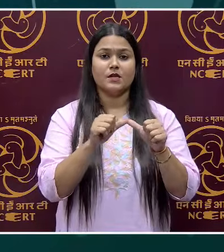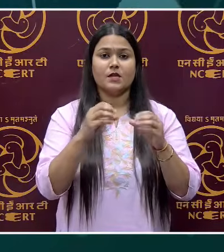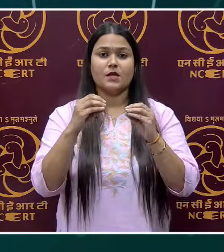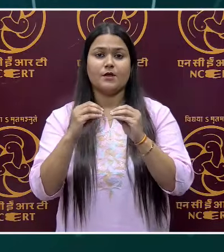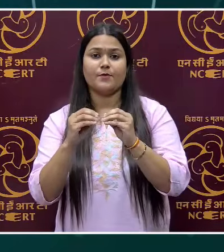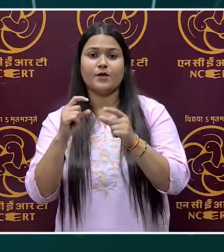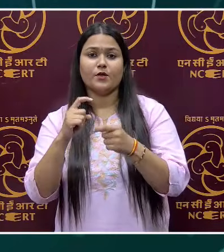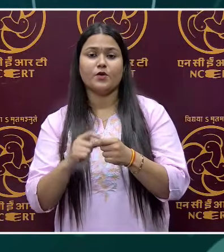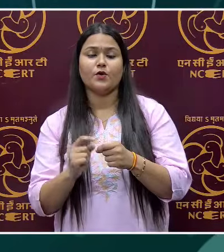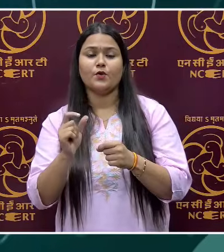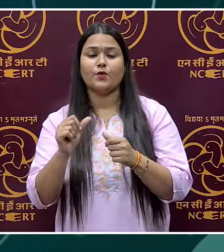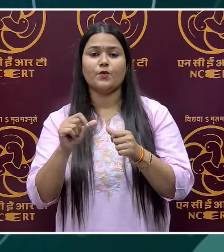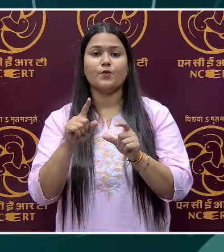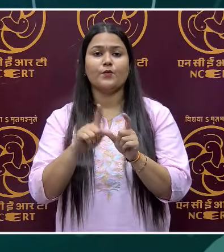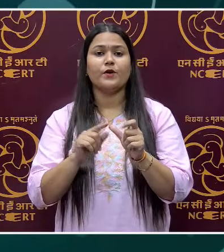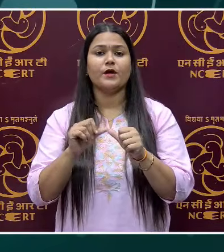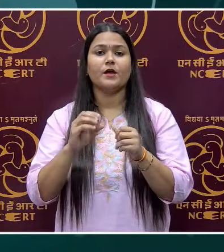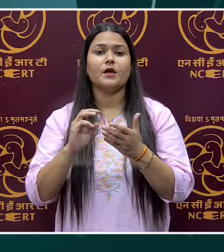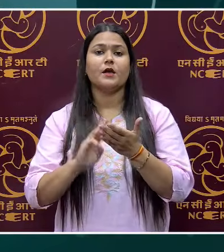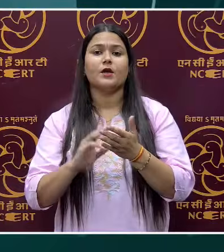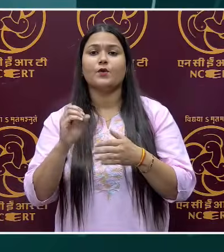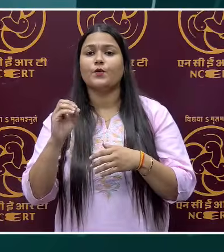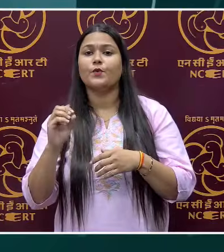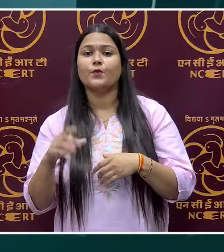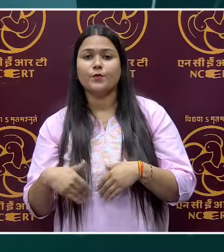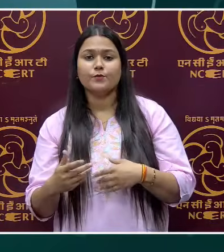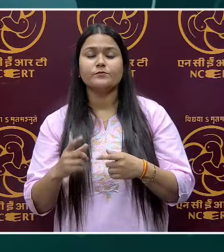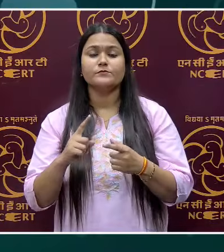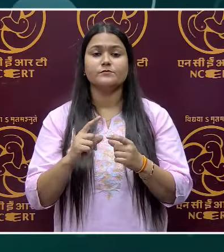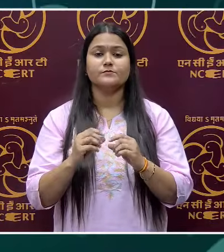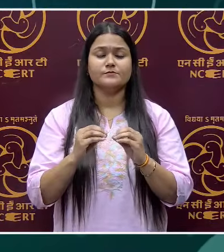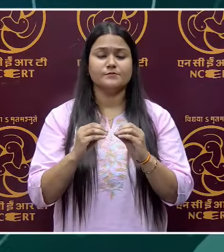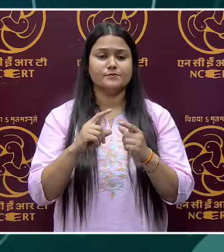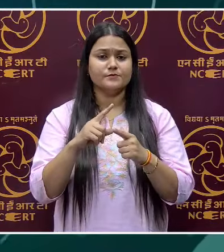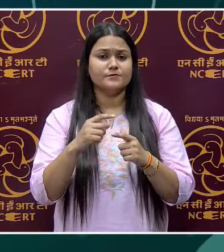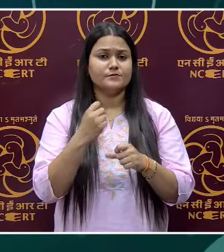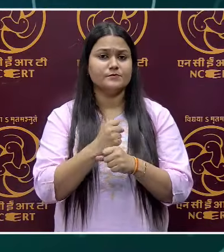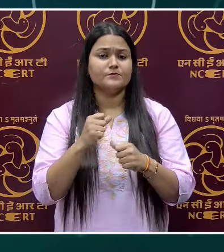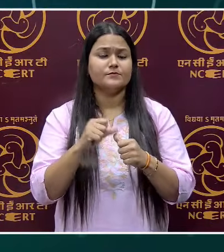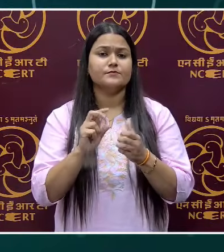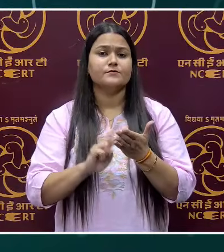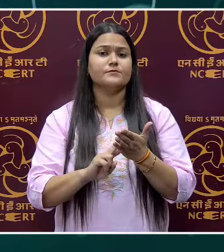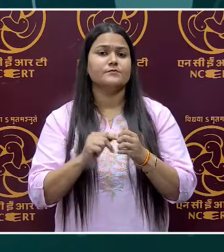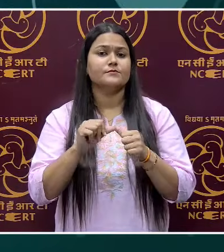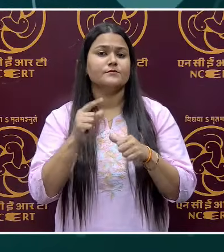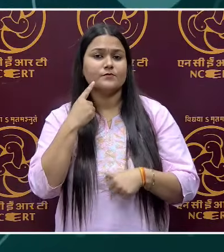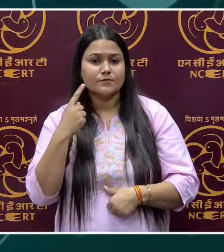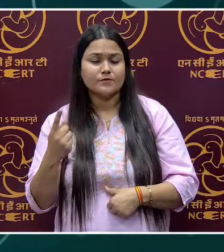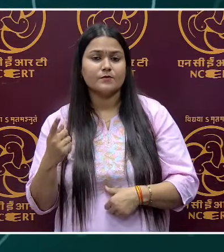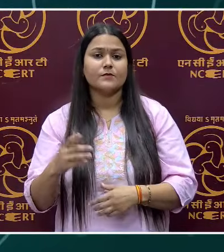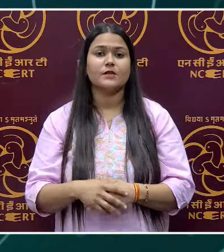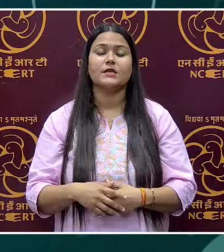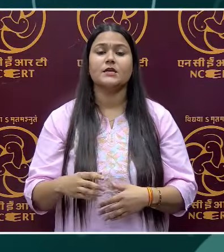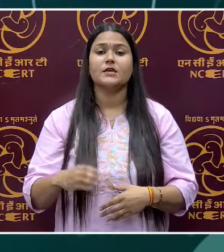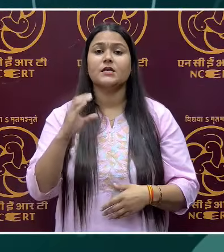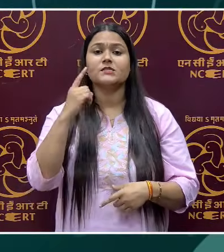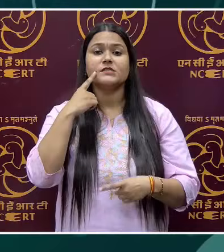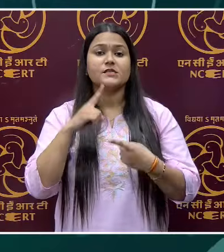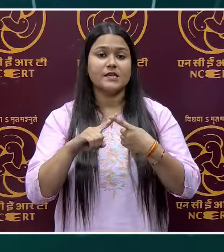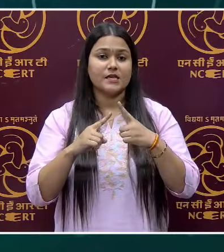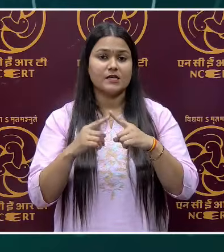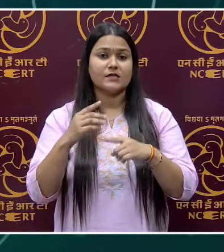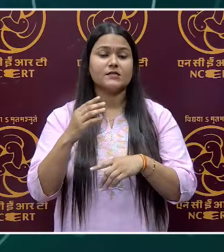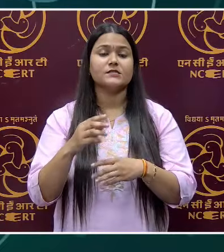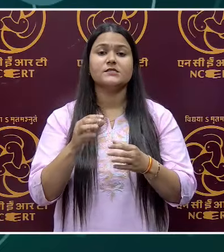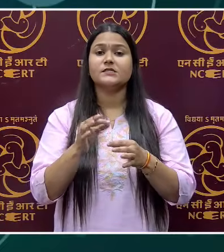Ganai. Sir, a very warm welcome. Thank you. Thank you so much. Sir is a consultant academic from CIET NCERT New